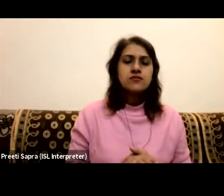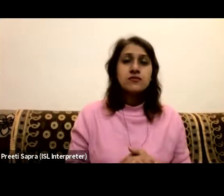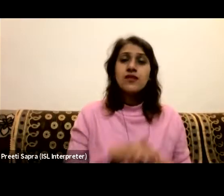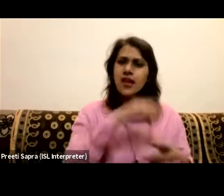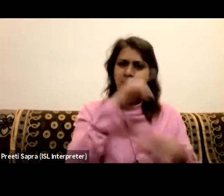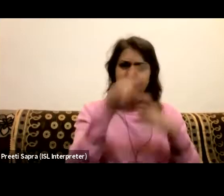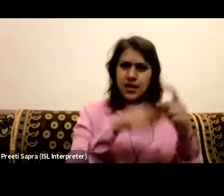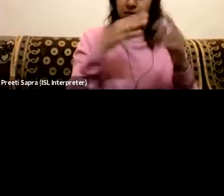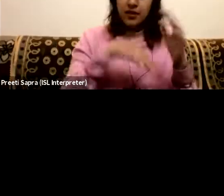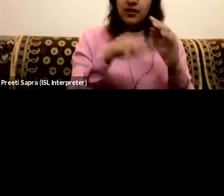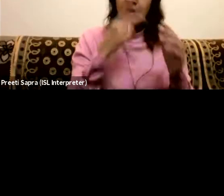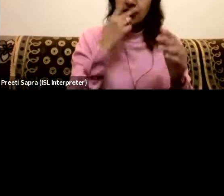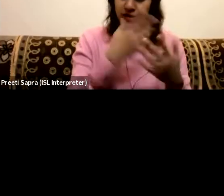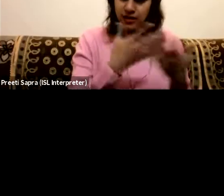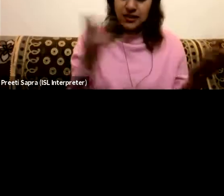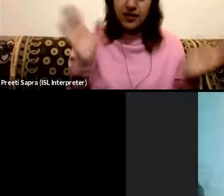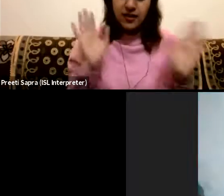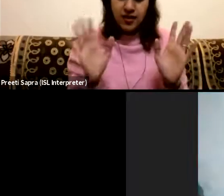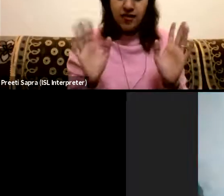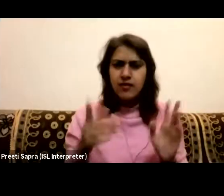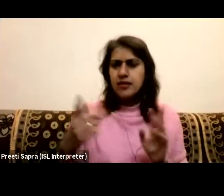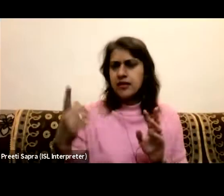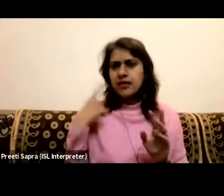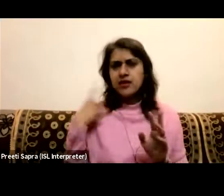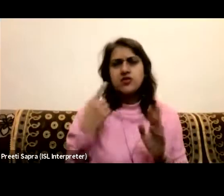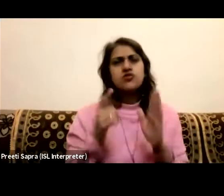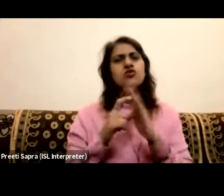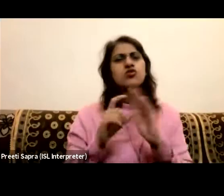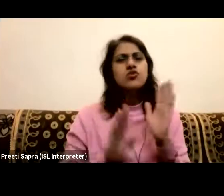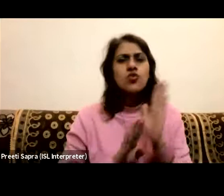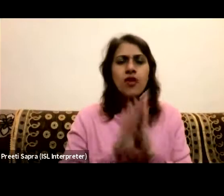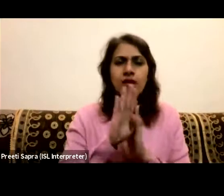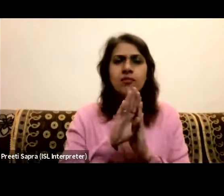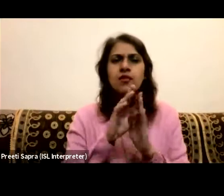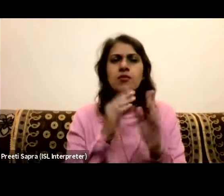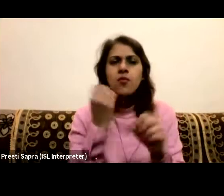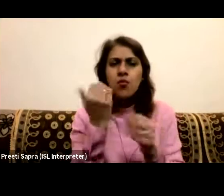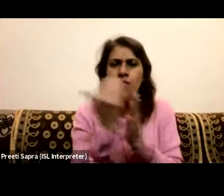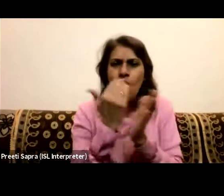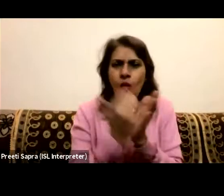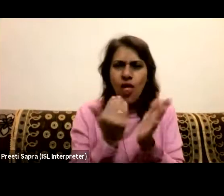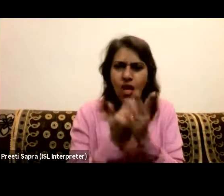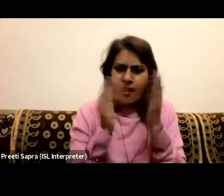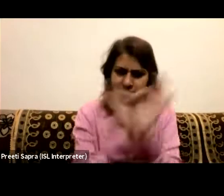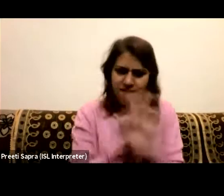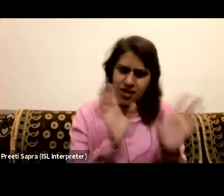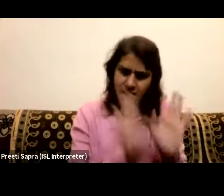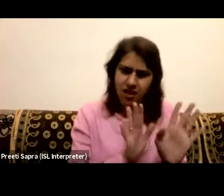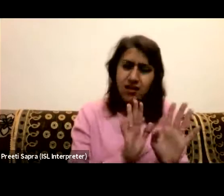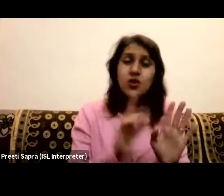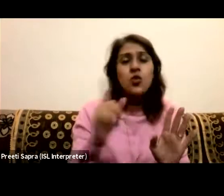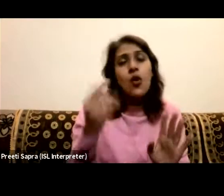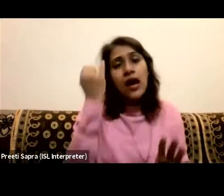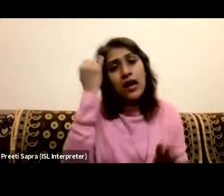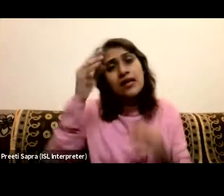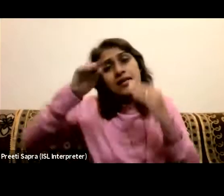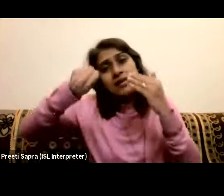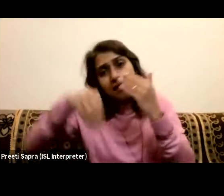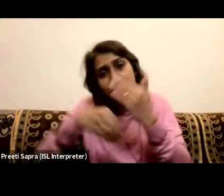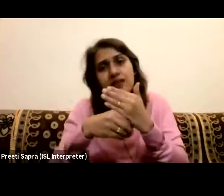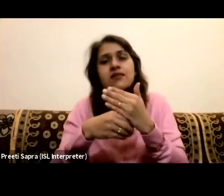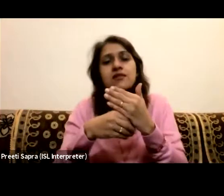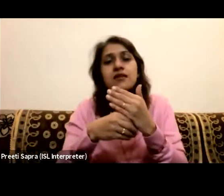a organizational or leadership development programs that you have. Why don't you start looking at building a